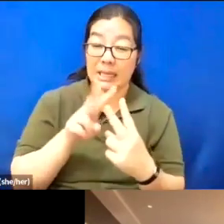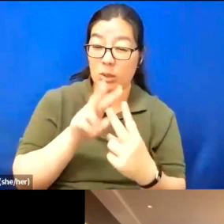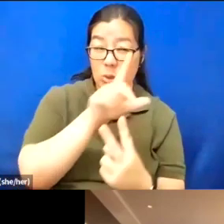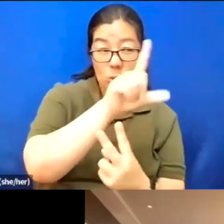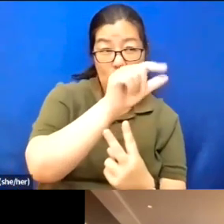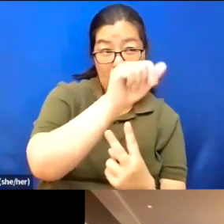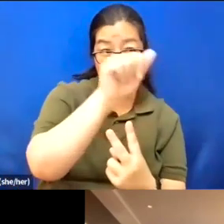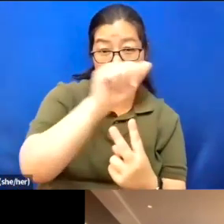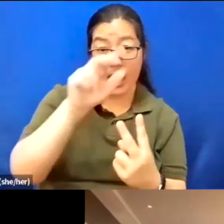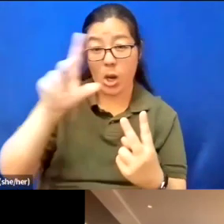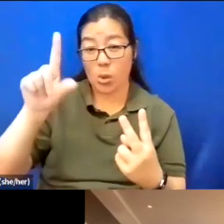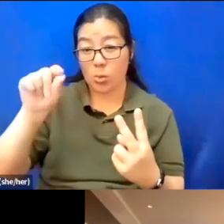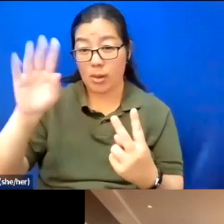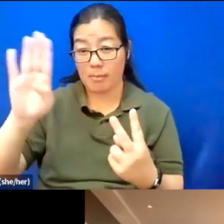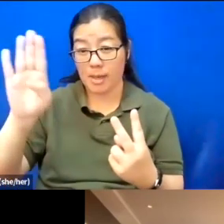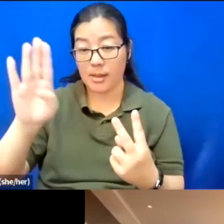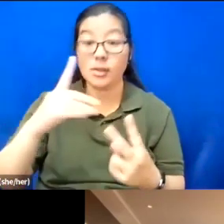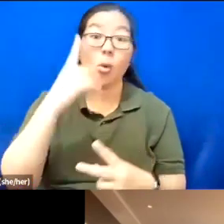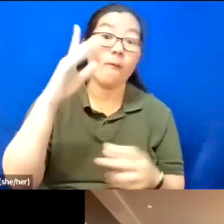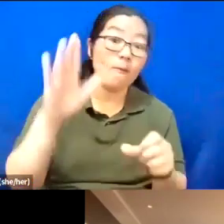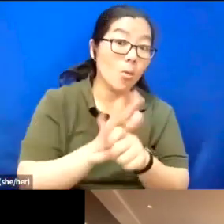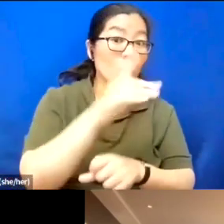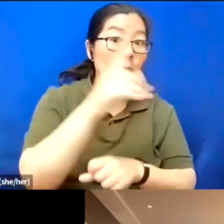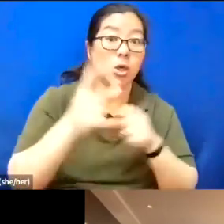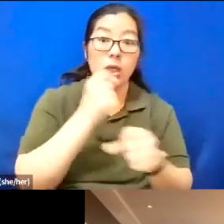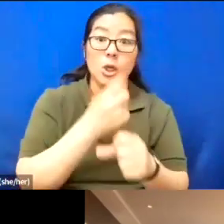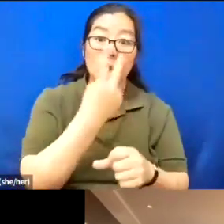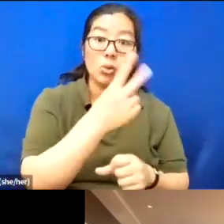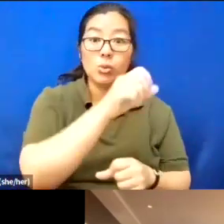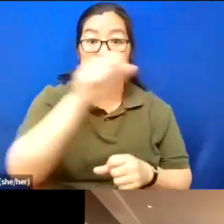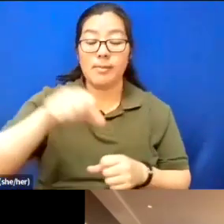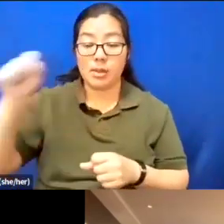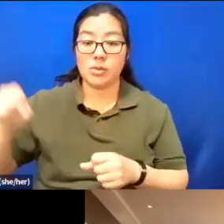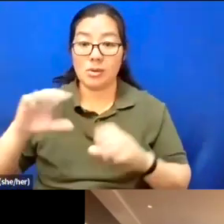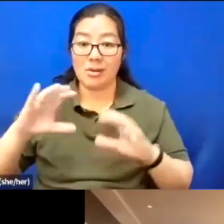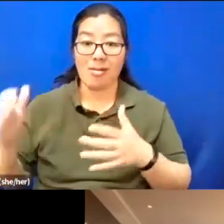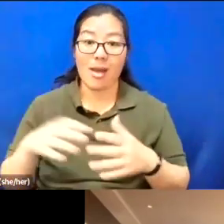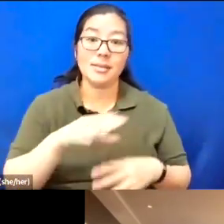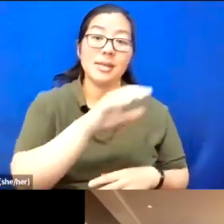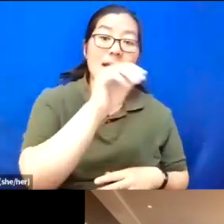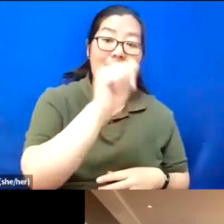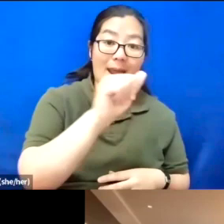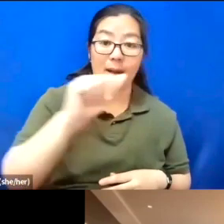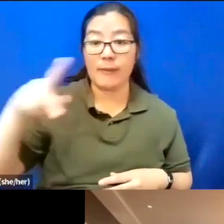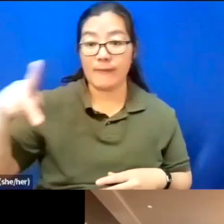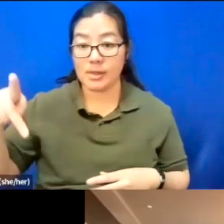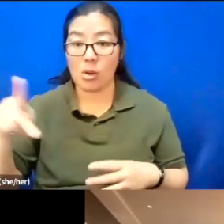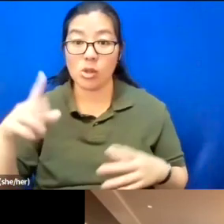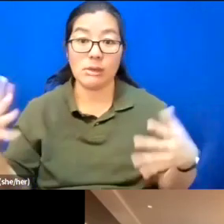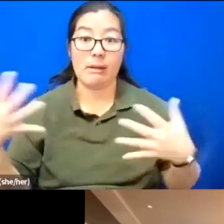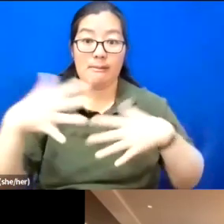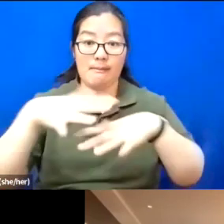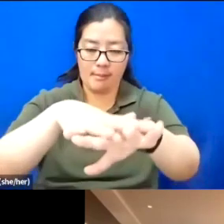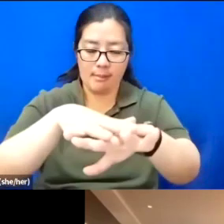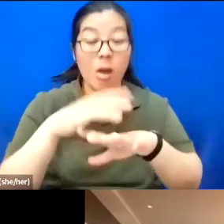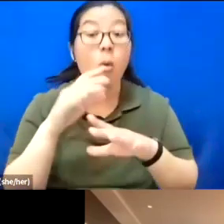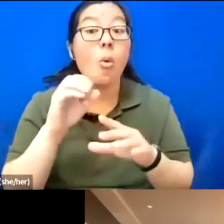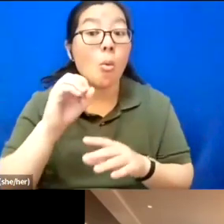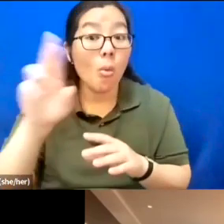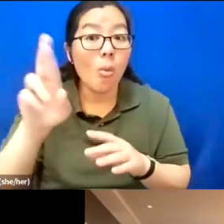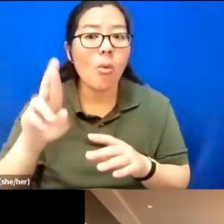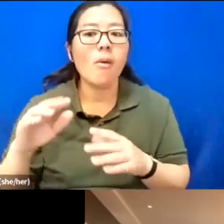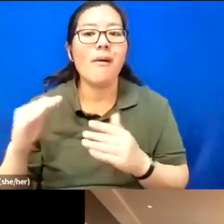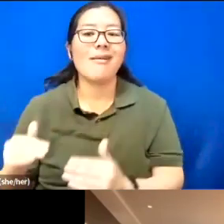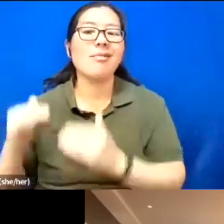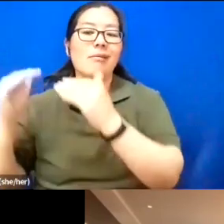a 1 year, two semester course, anatomy, physiology combined, or the level that's a little higher